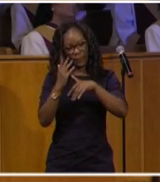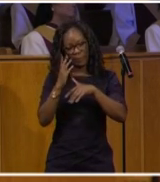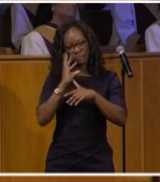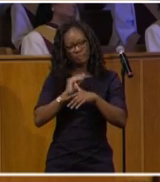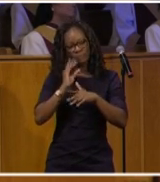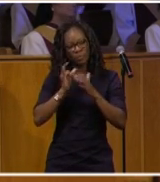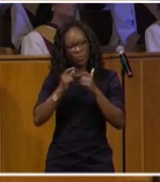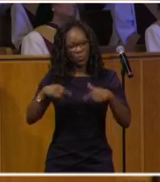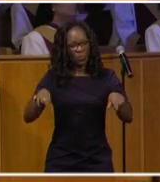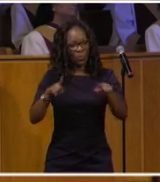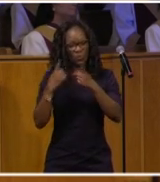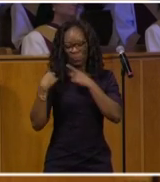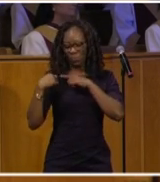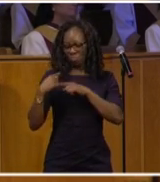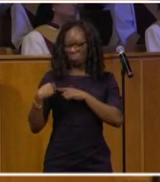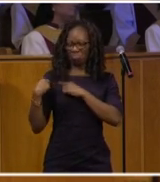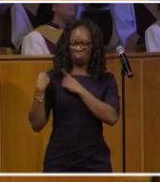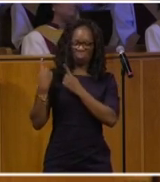these years.